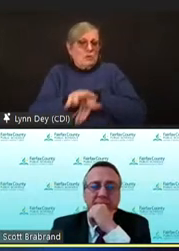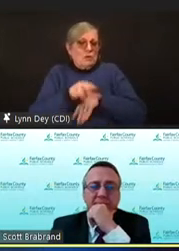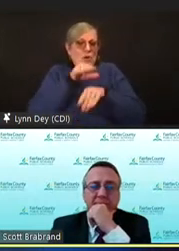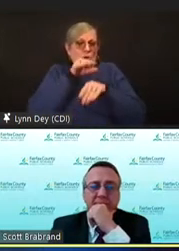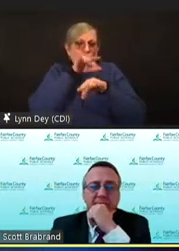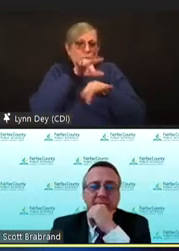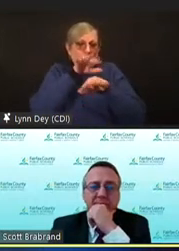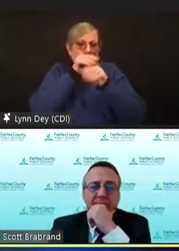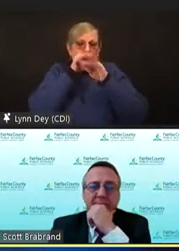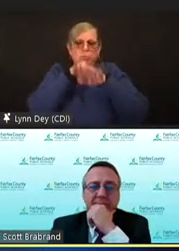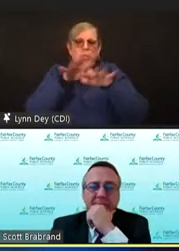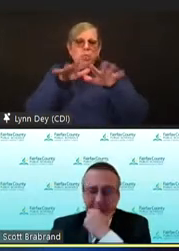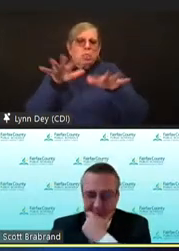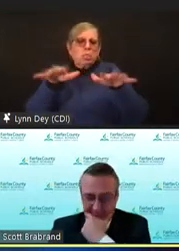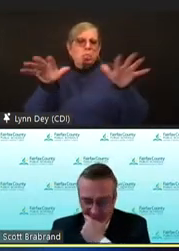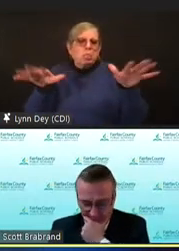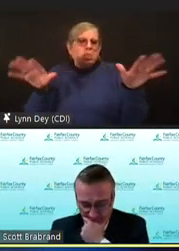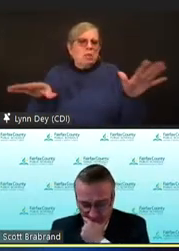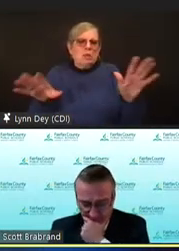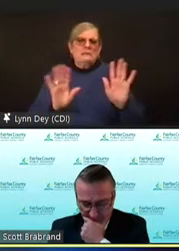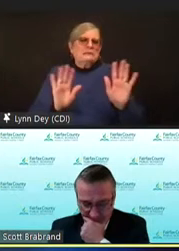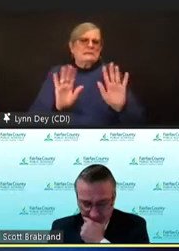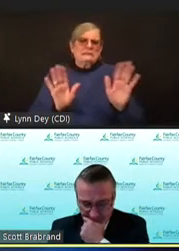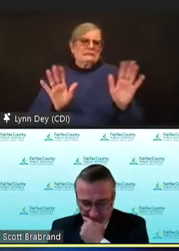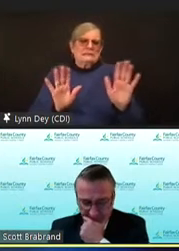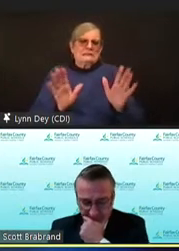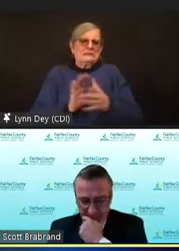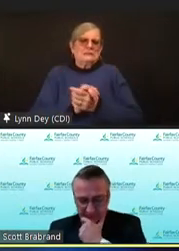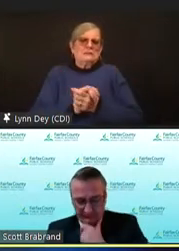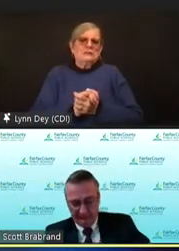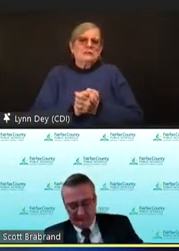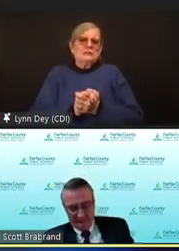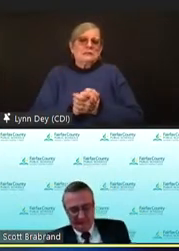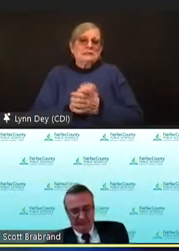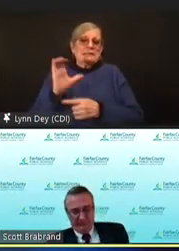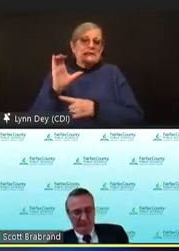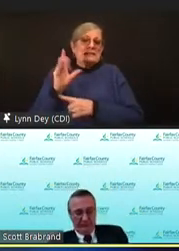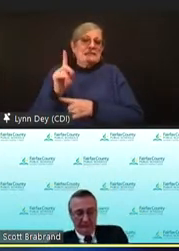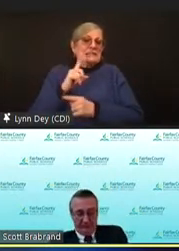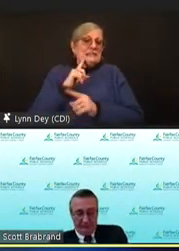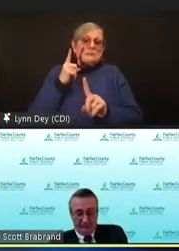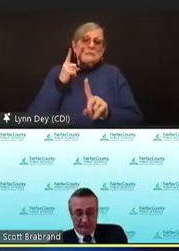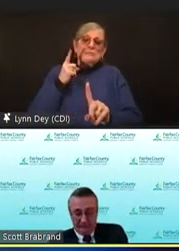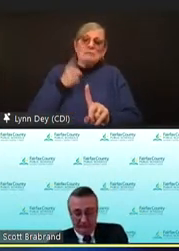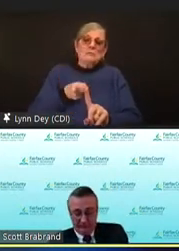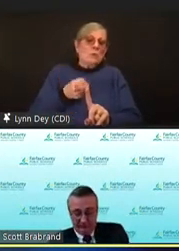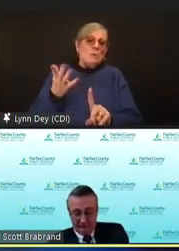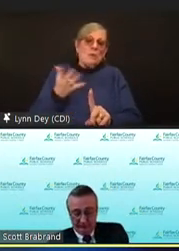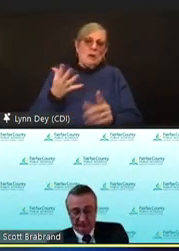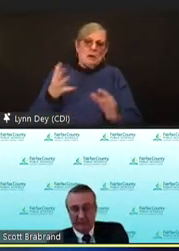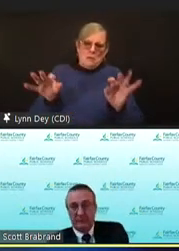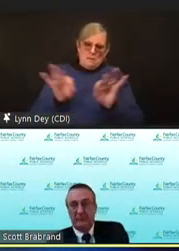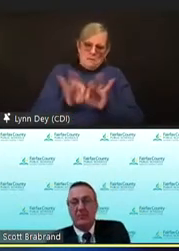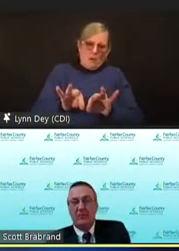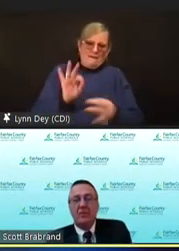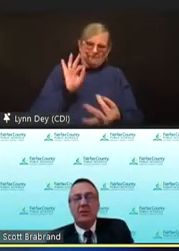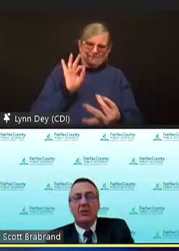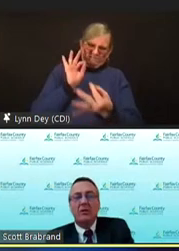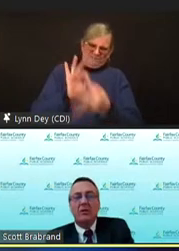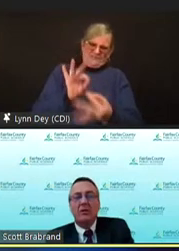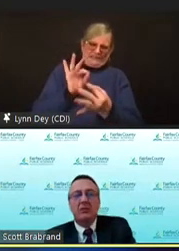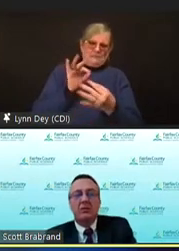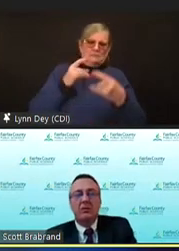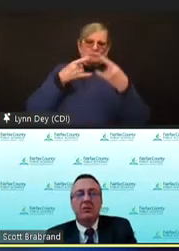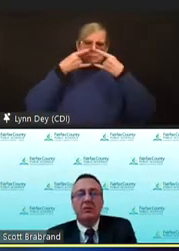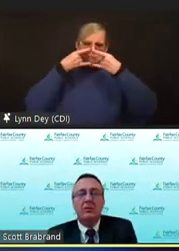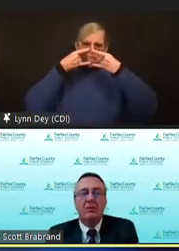the CDC emphasized the appropriate fit and consistent and correct usage of the mask as being one of the important things.